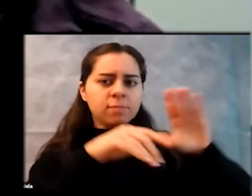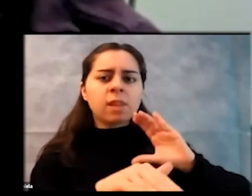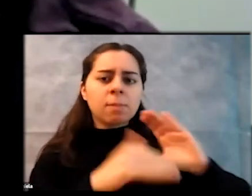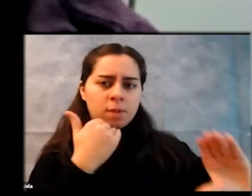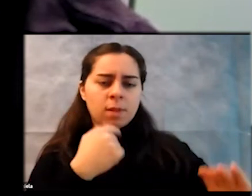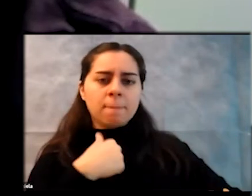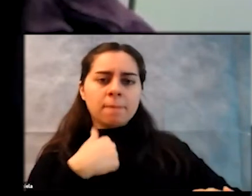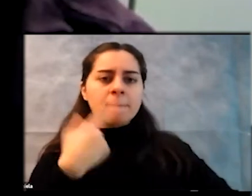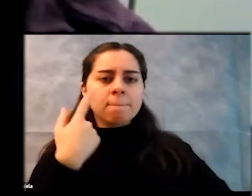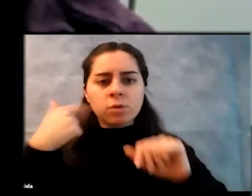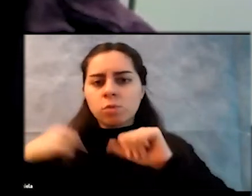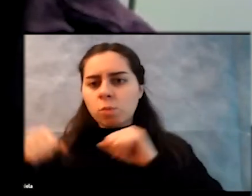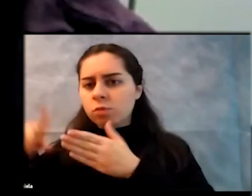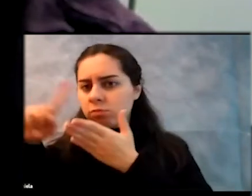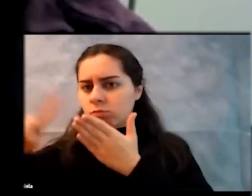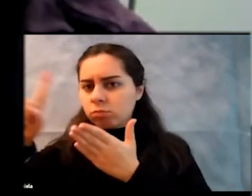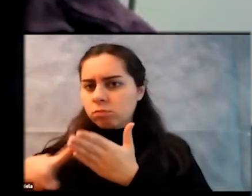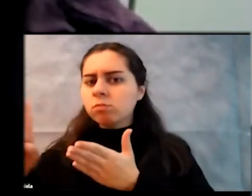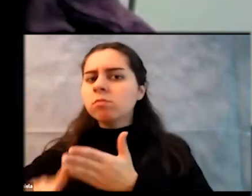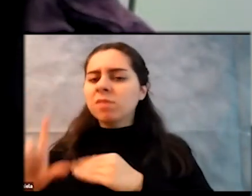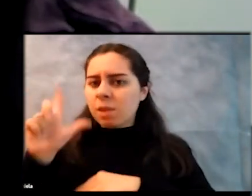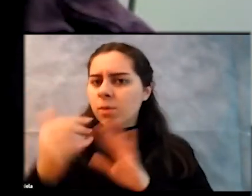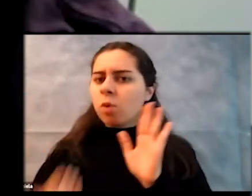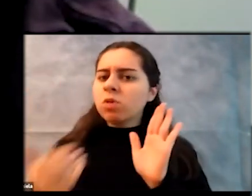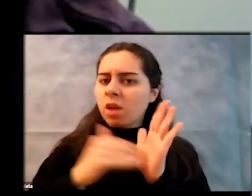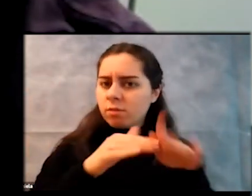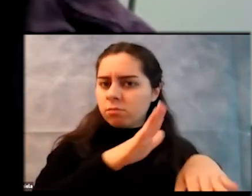centro.library.hunter.cuny.edu so I can verify and get back to you.